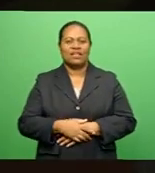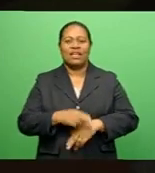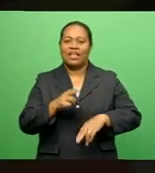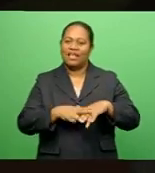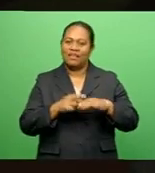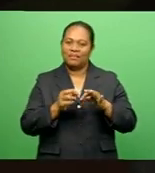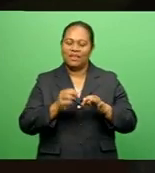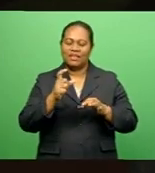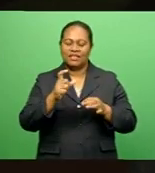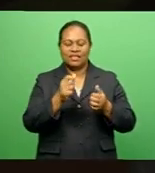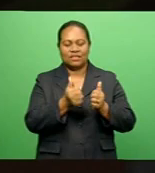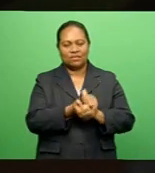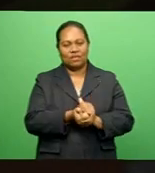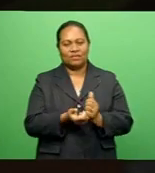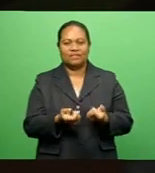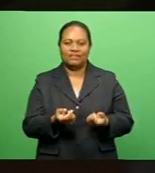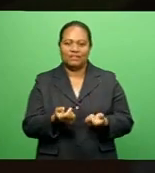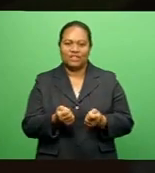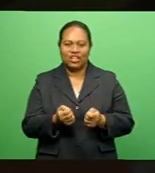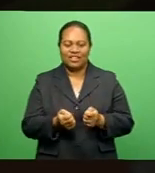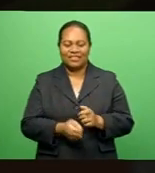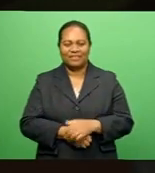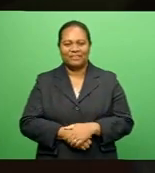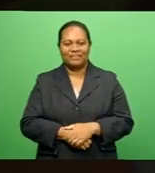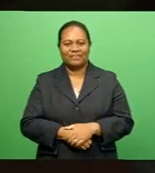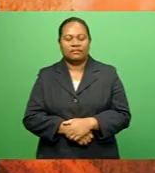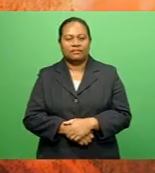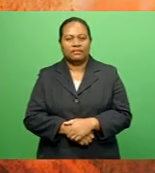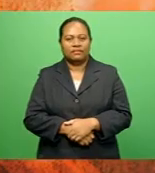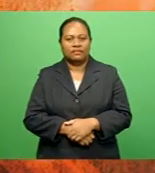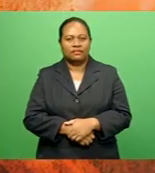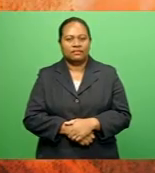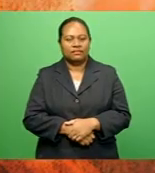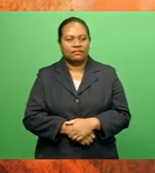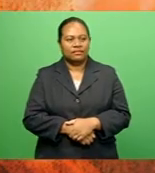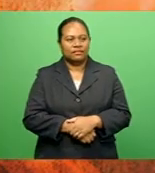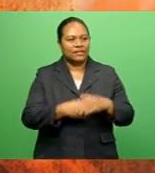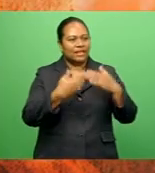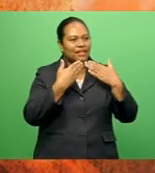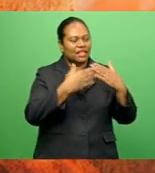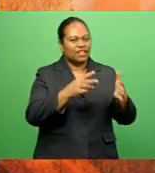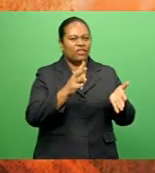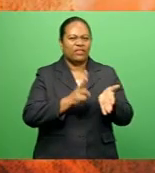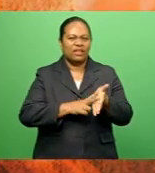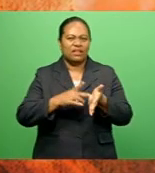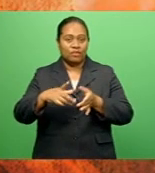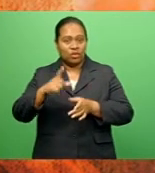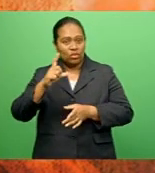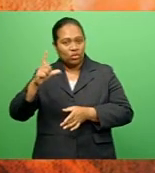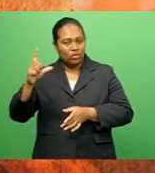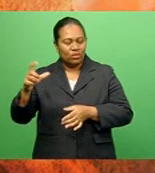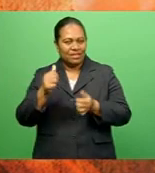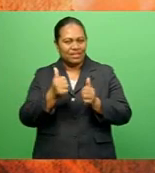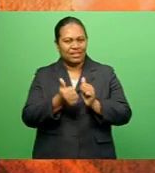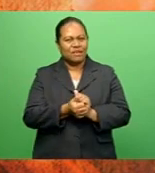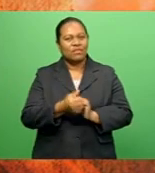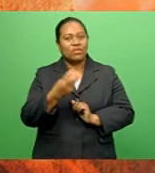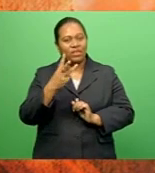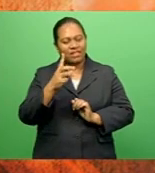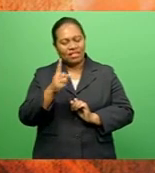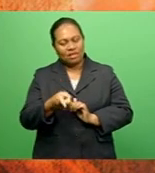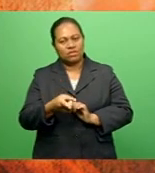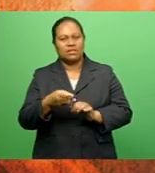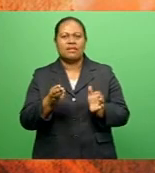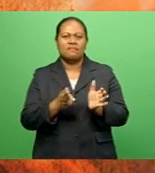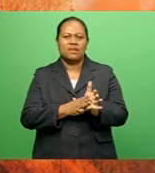FPC Sports Channel on the Walesi platform. Tale. Thank you, Venina. Coca-Cola Games 3,000 meters gold